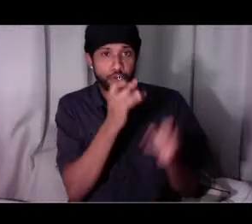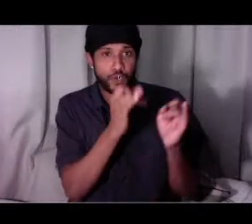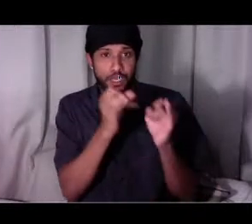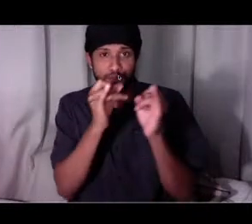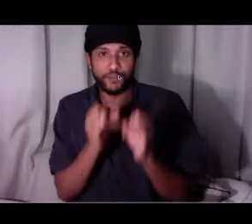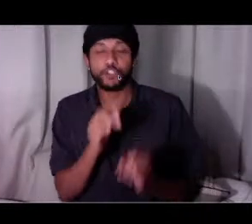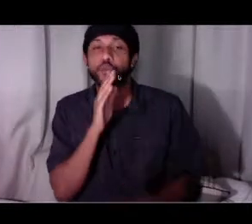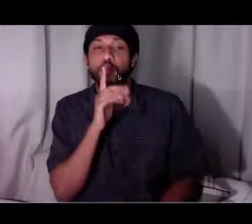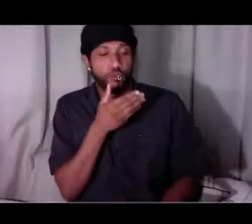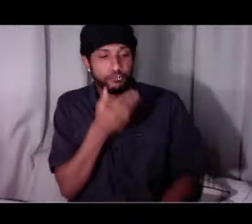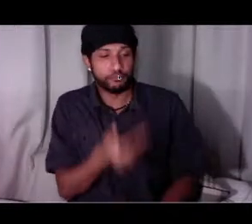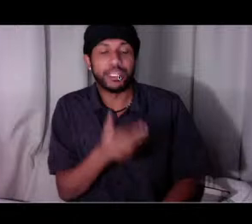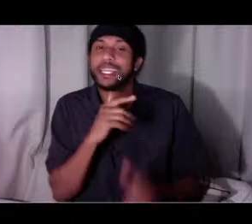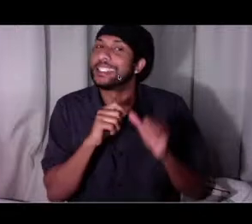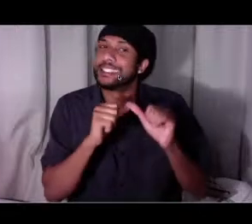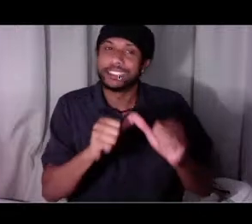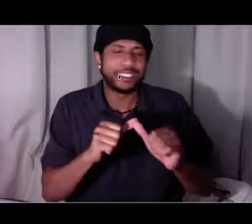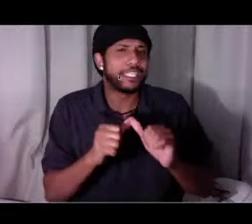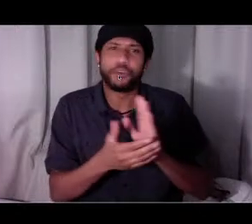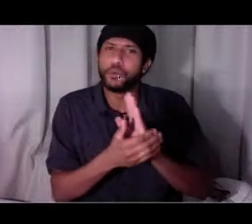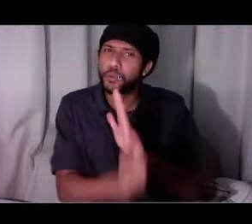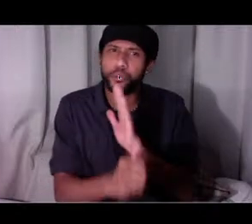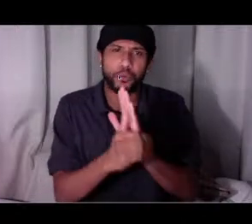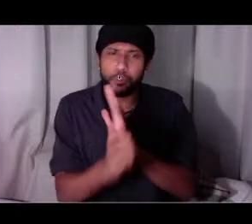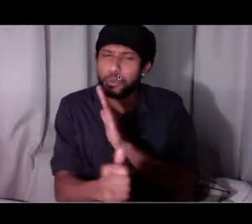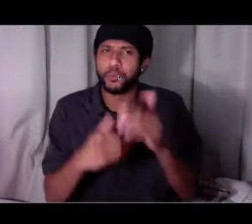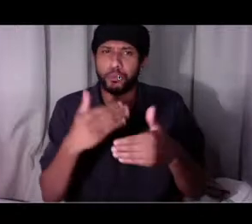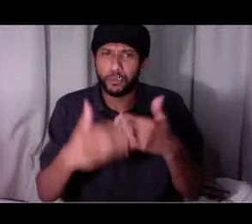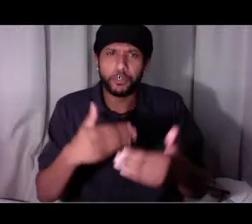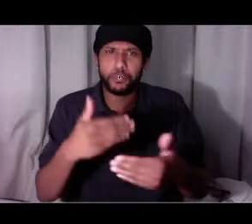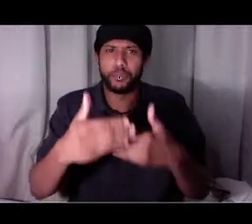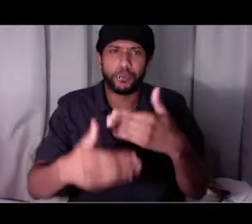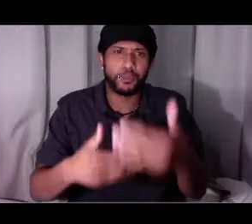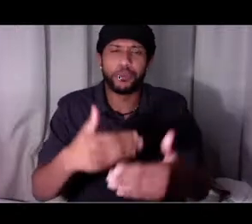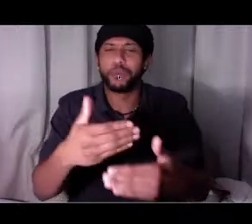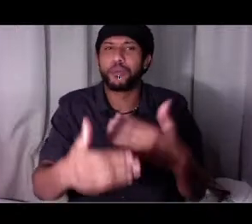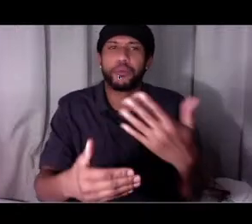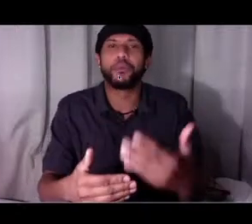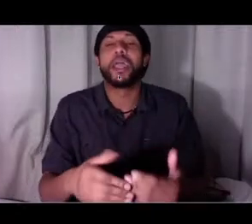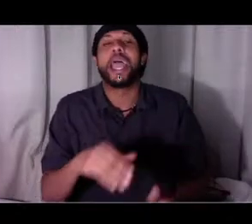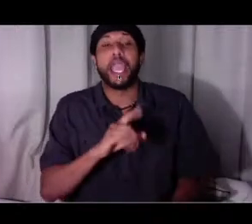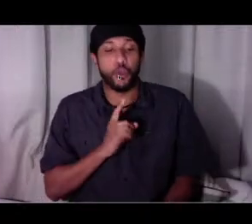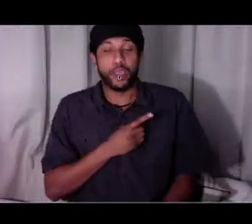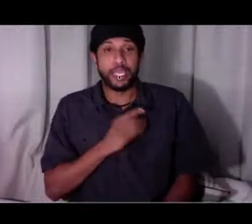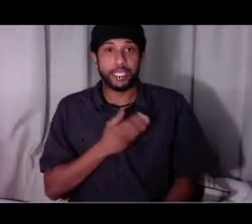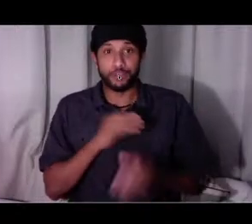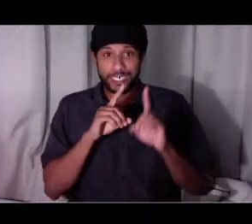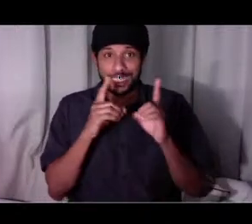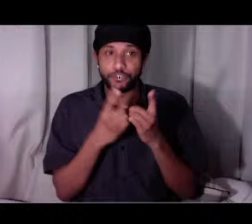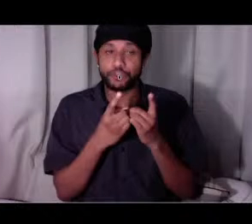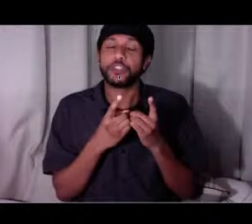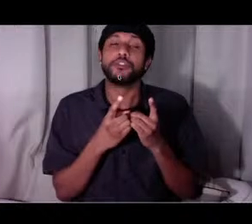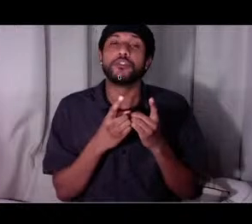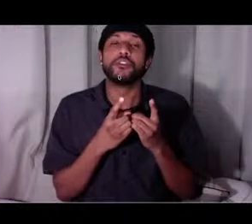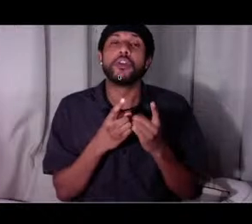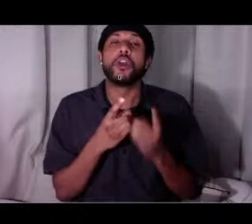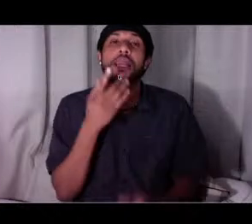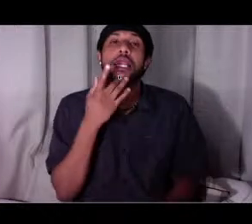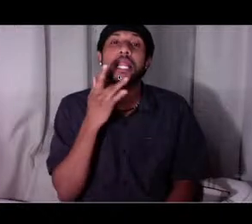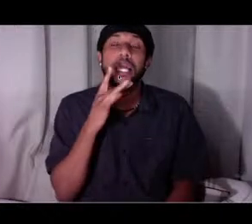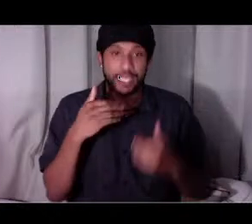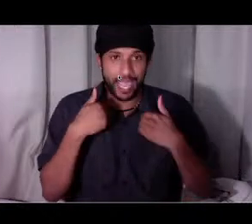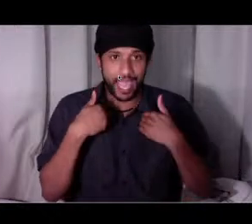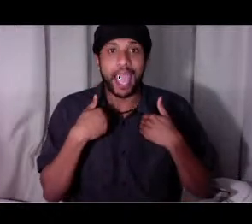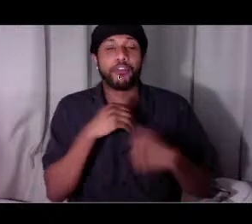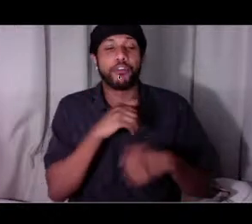continue to excel over the years and uh we as a district are very very fortunate to have them here